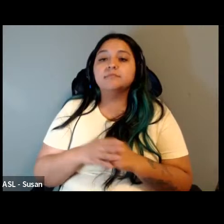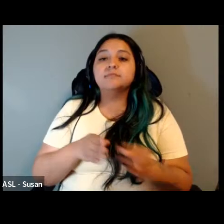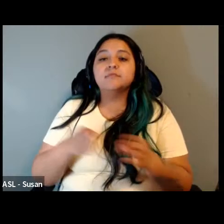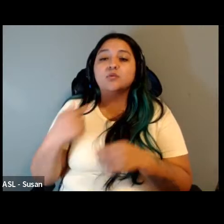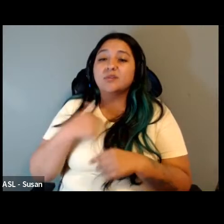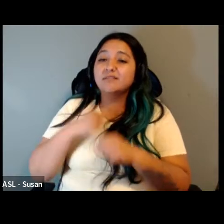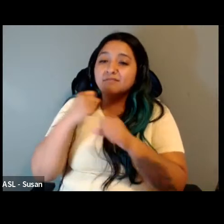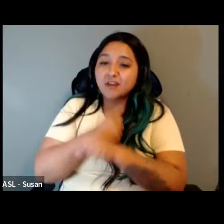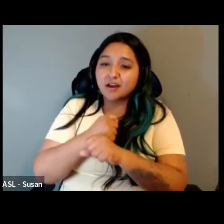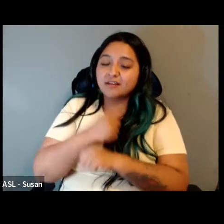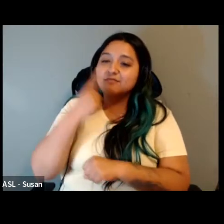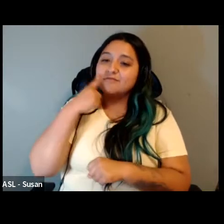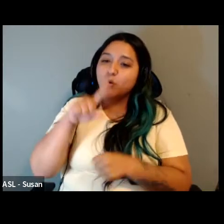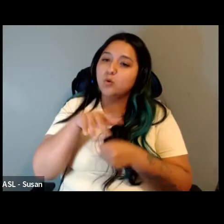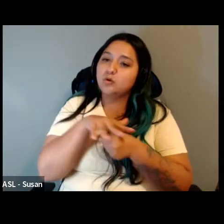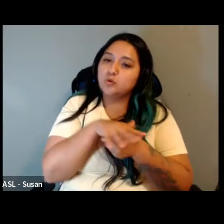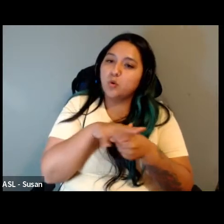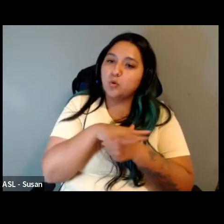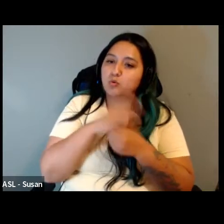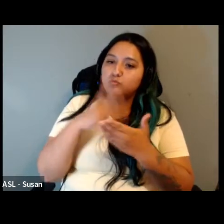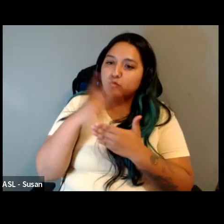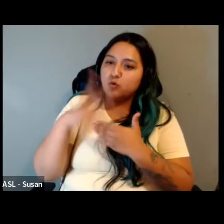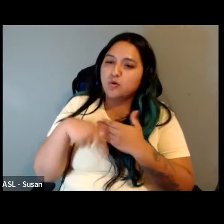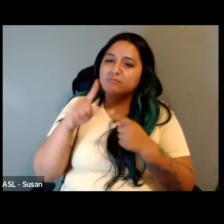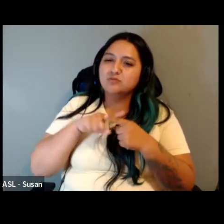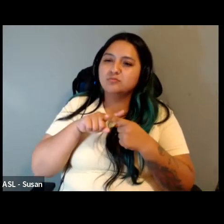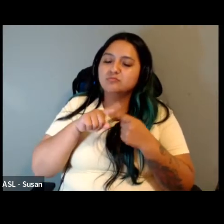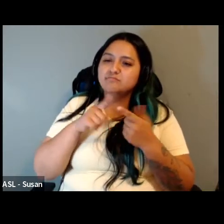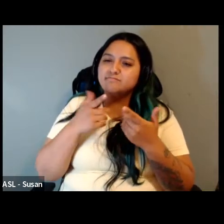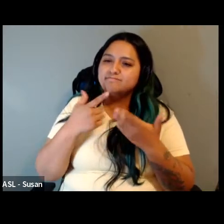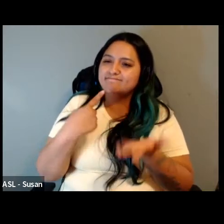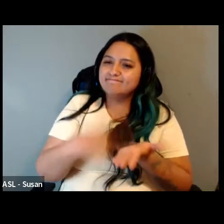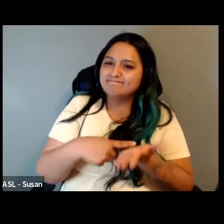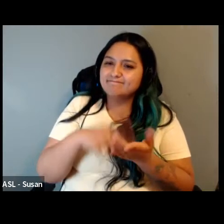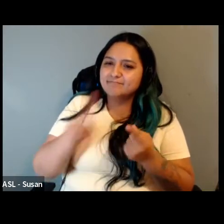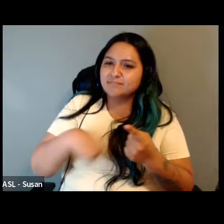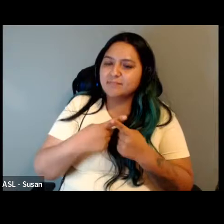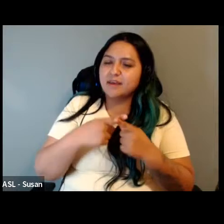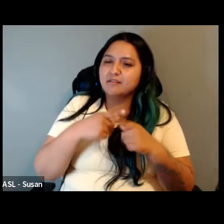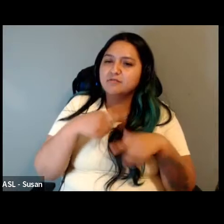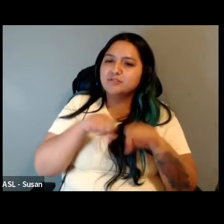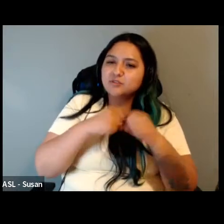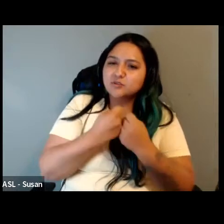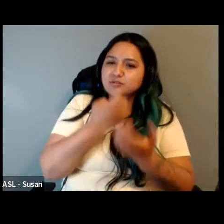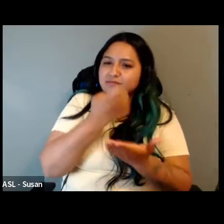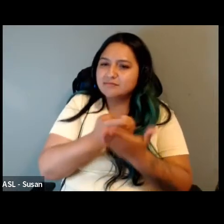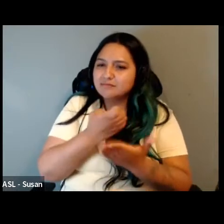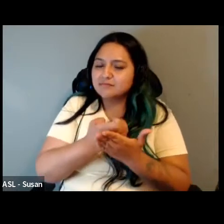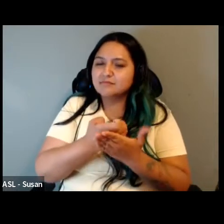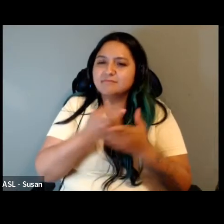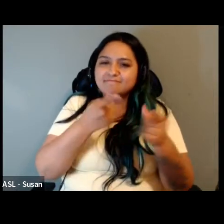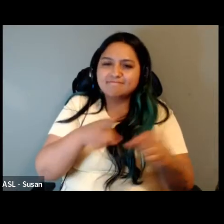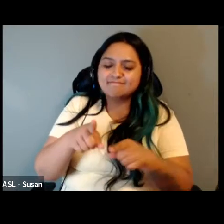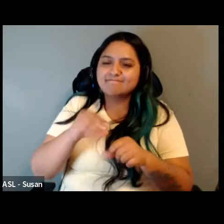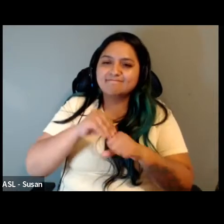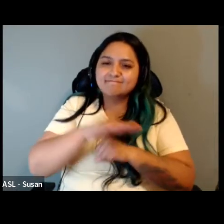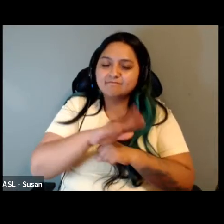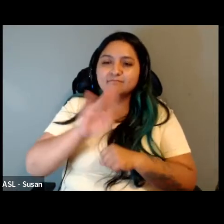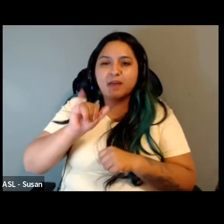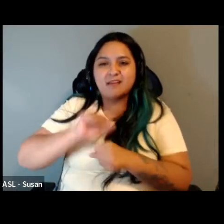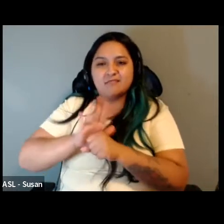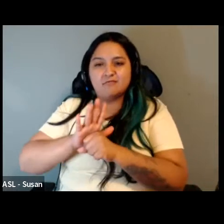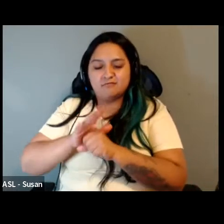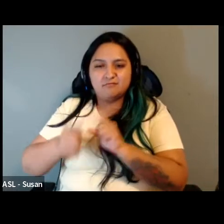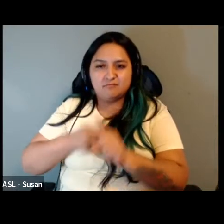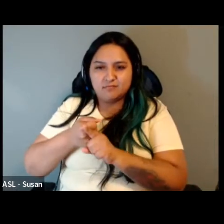addressing the socioeconomic effects of the pandemic through an equity-driven framework for